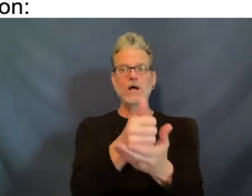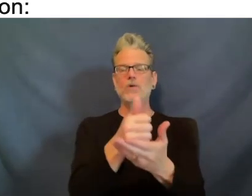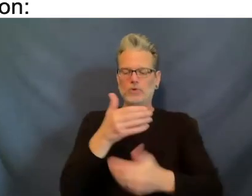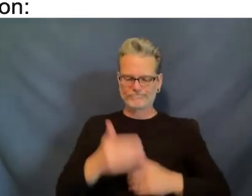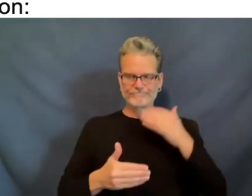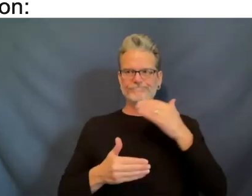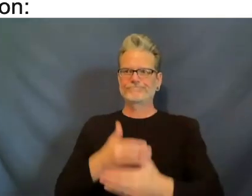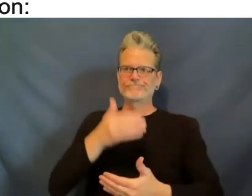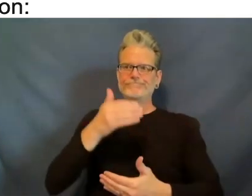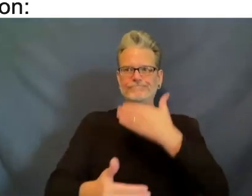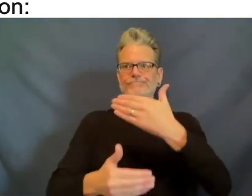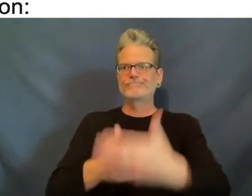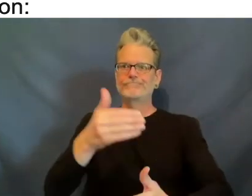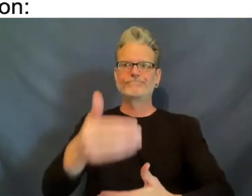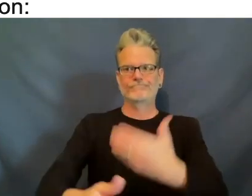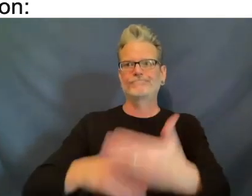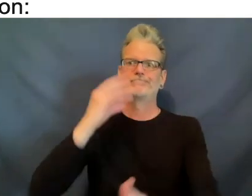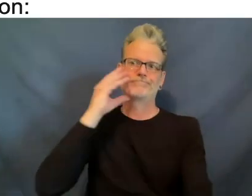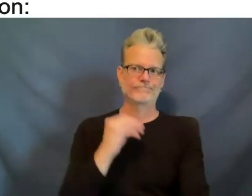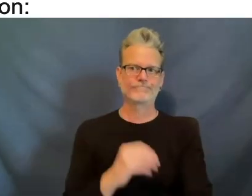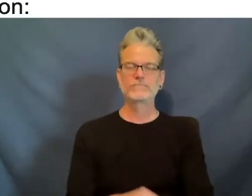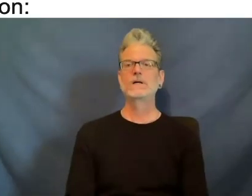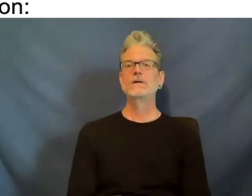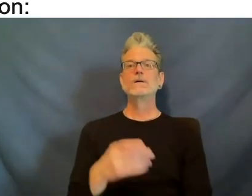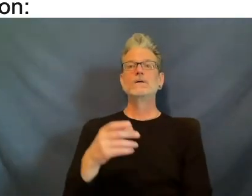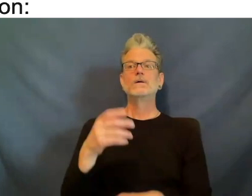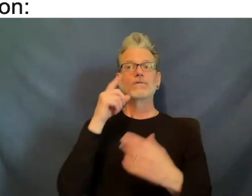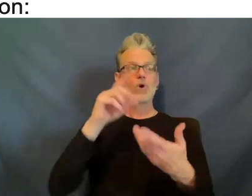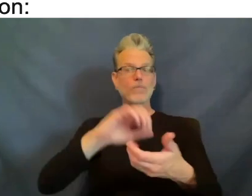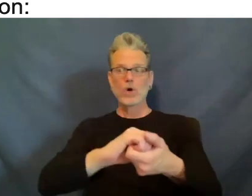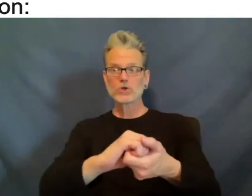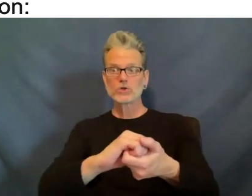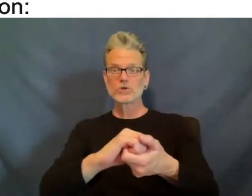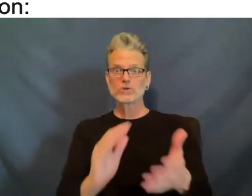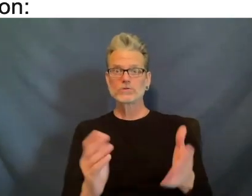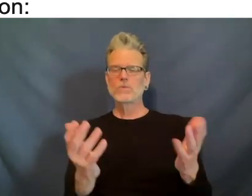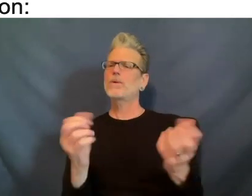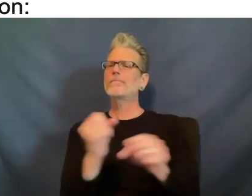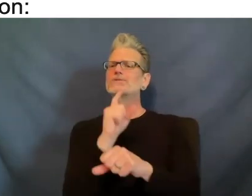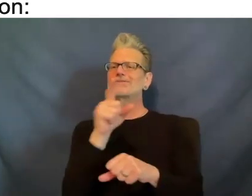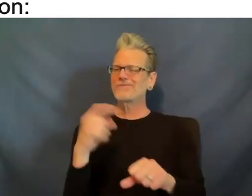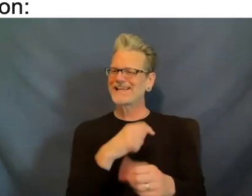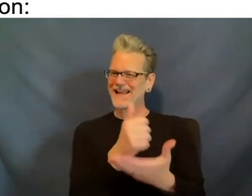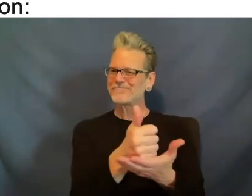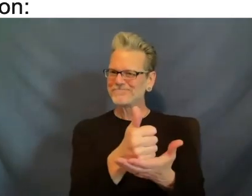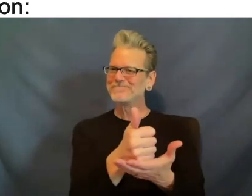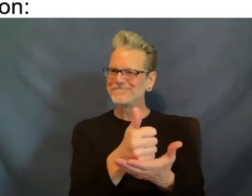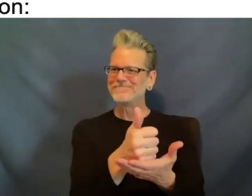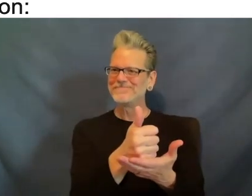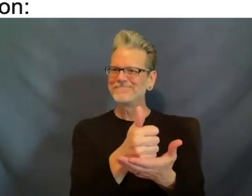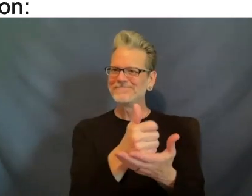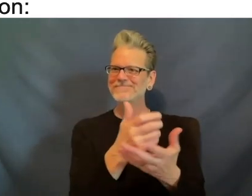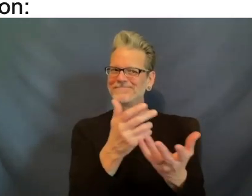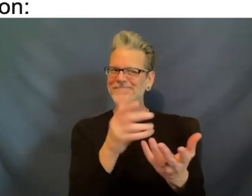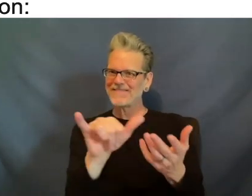process. In order to assist partners, we want to make sure that we can help in areas that were found to be challenging